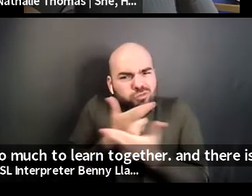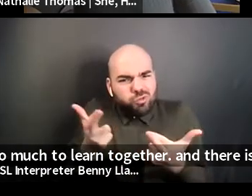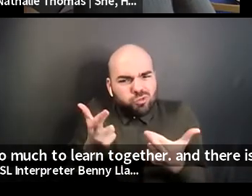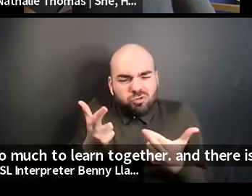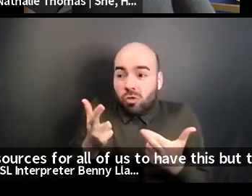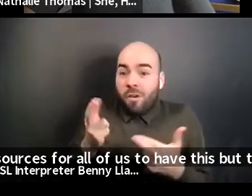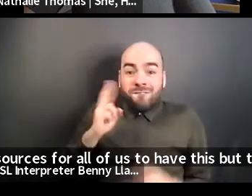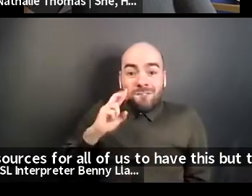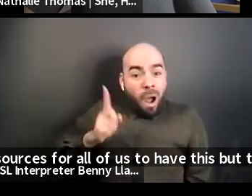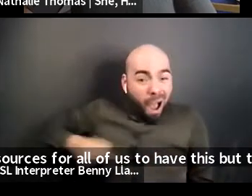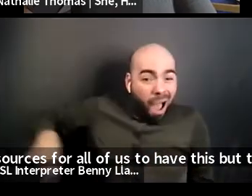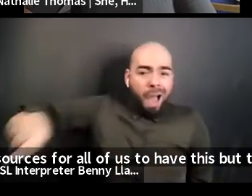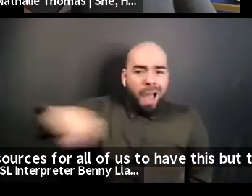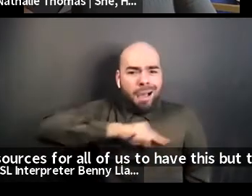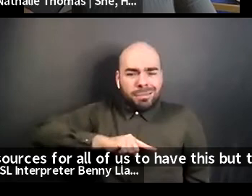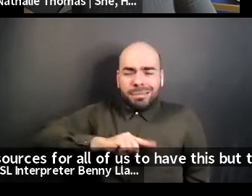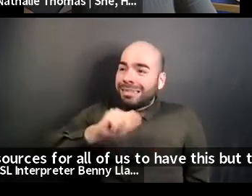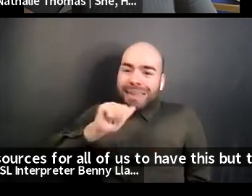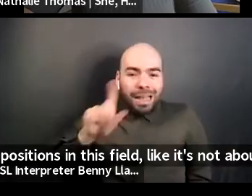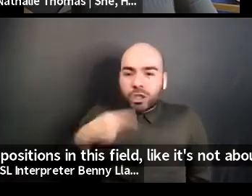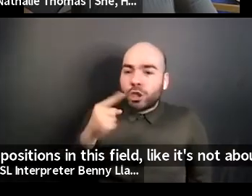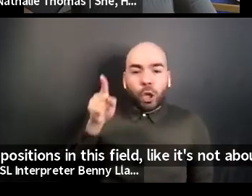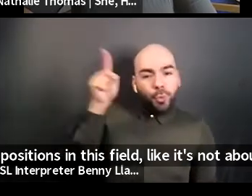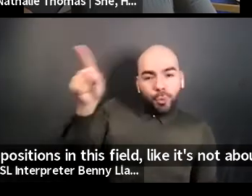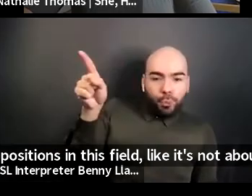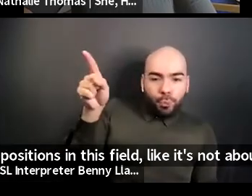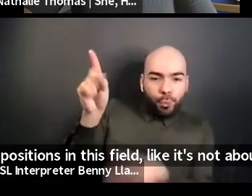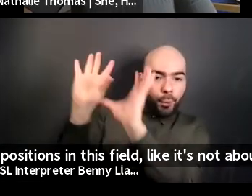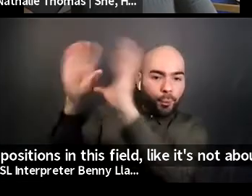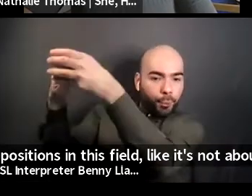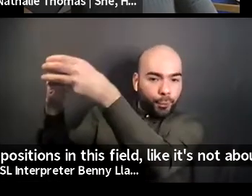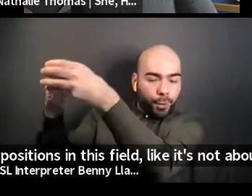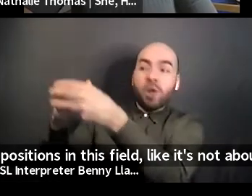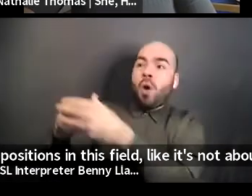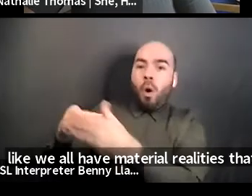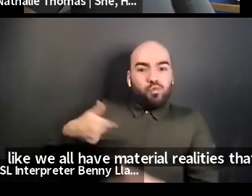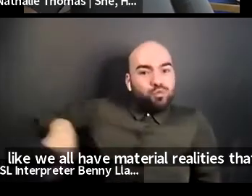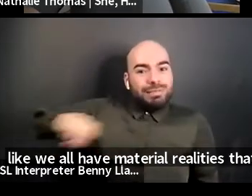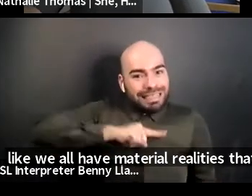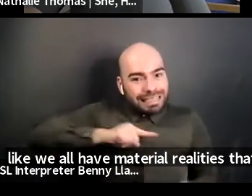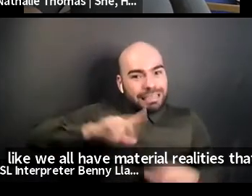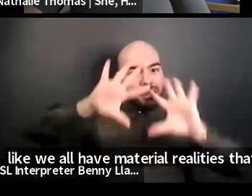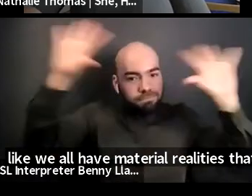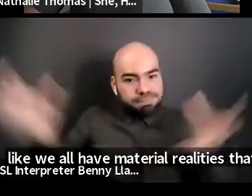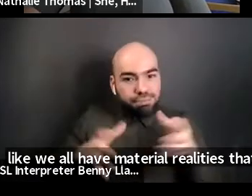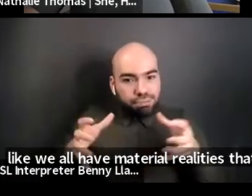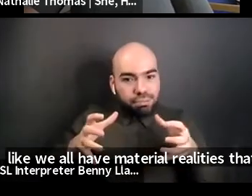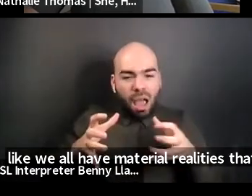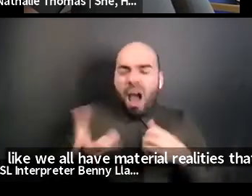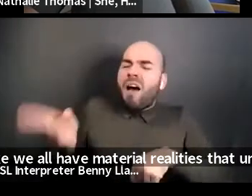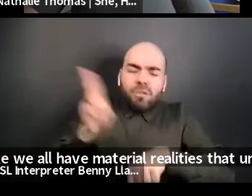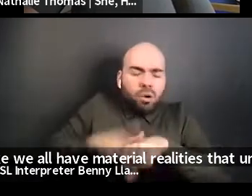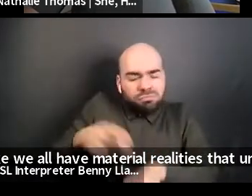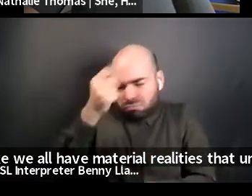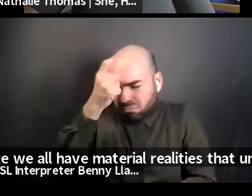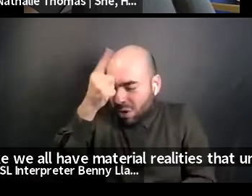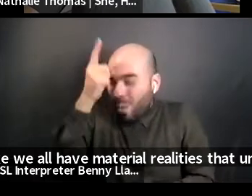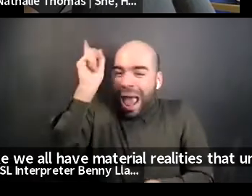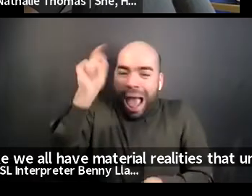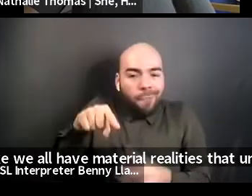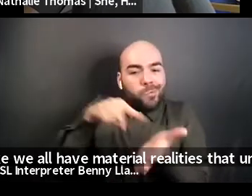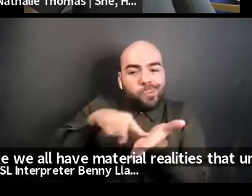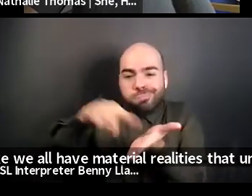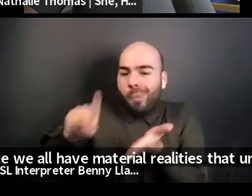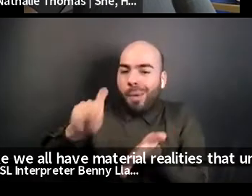in this field. Like it's not about like, we all have material realities that under capitalism must be paid for. That